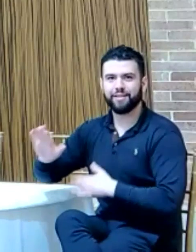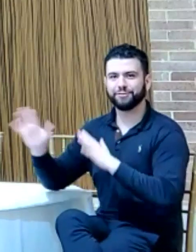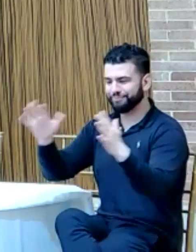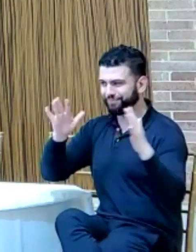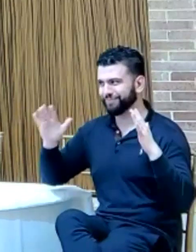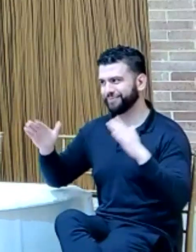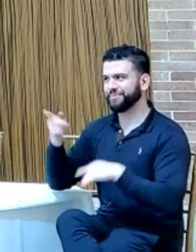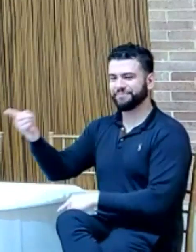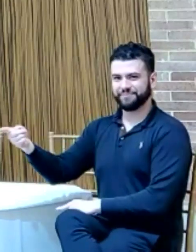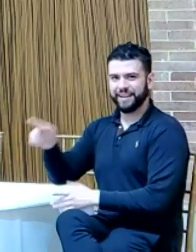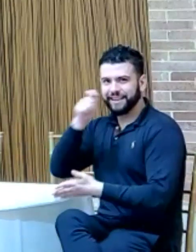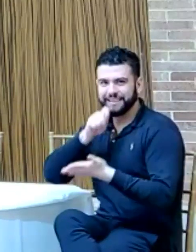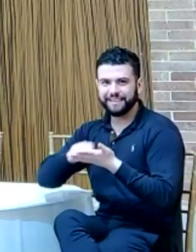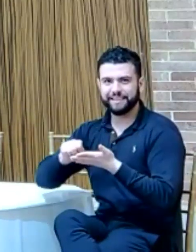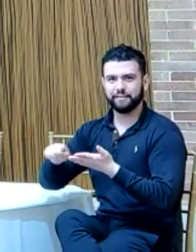secretary McCain